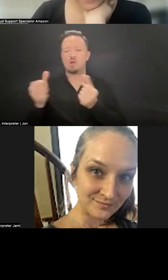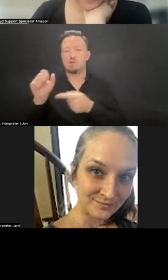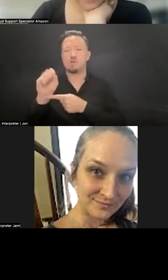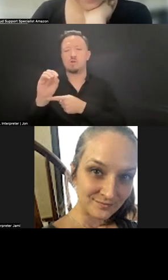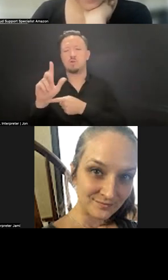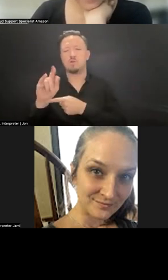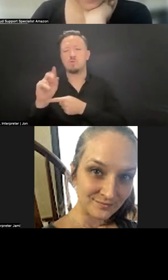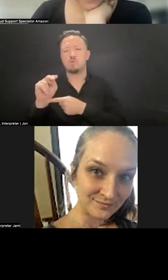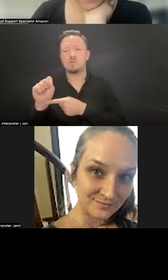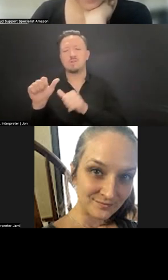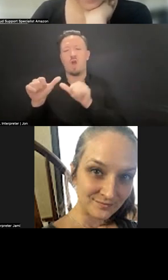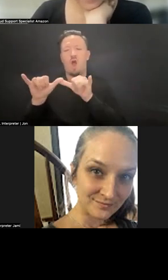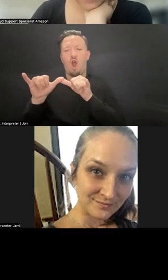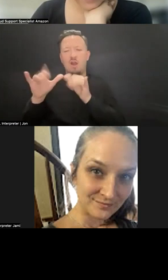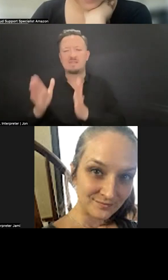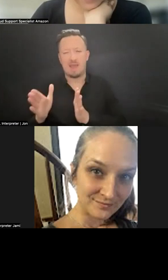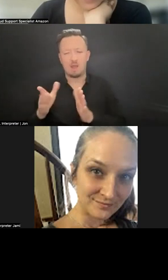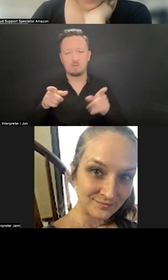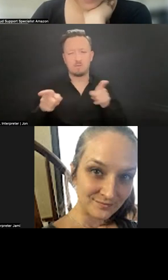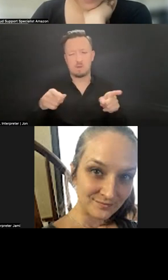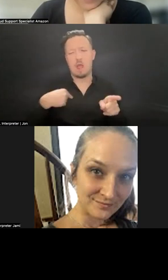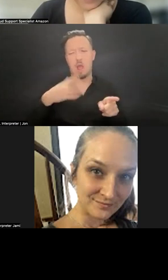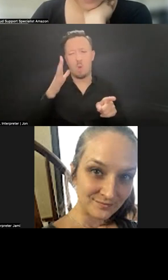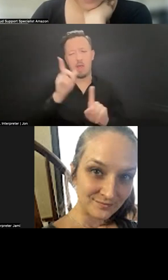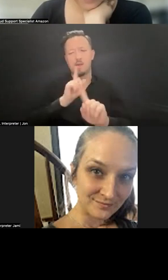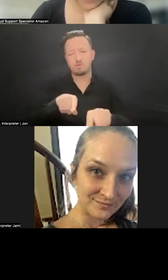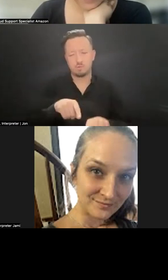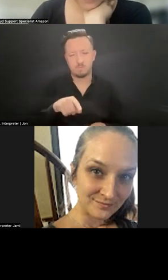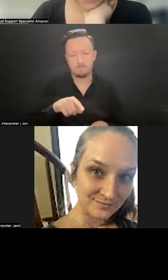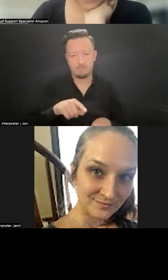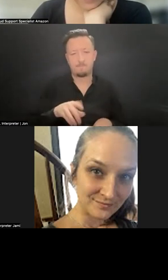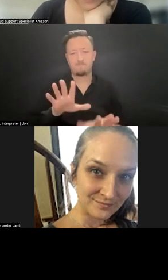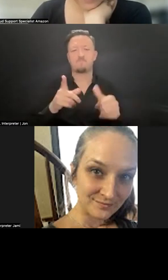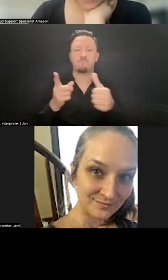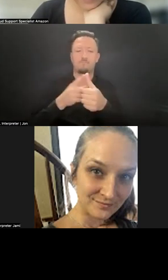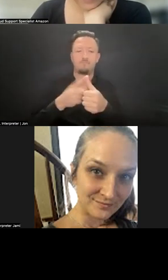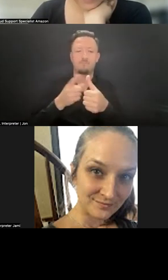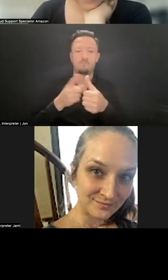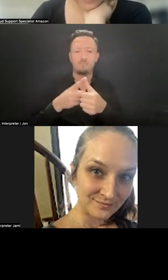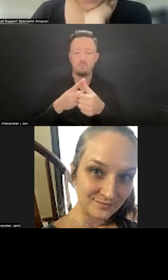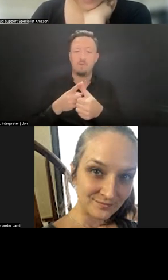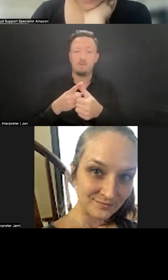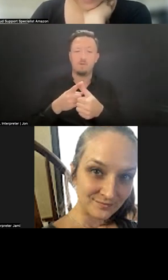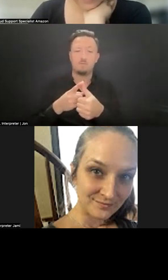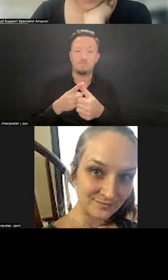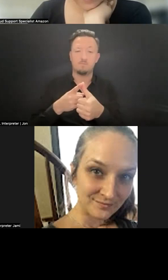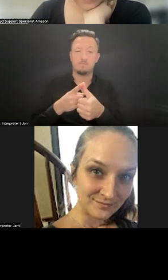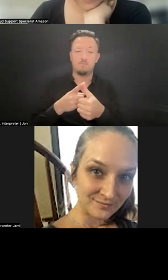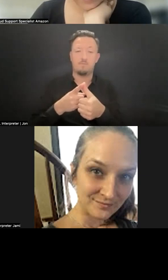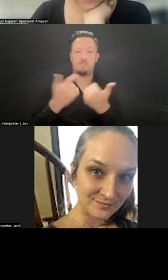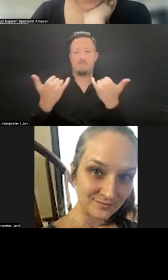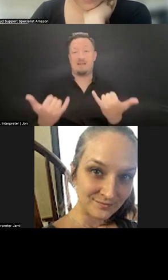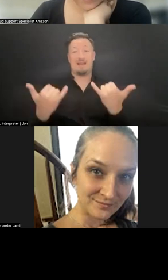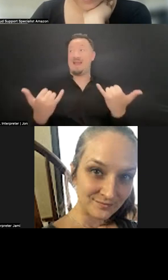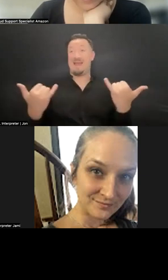That's good. Okay, so we'll address that question. So let's there's, nowadays we're in the information